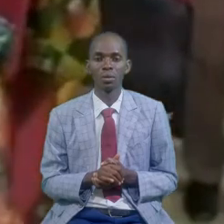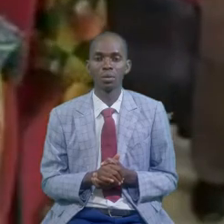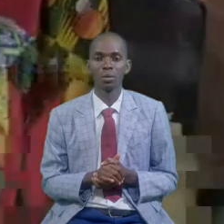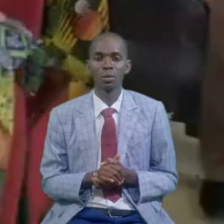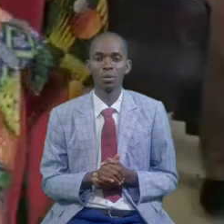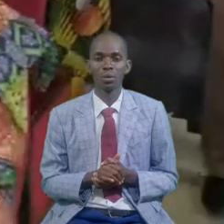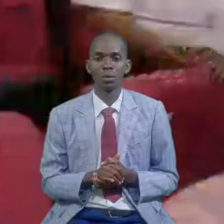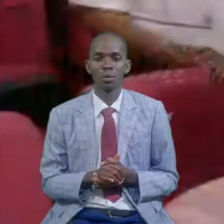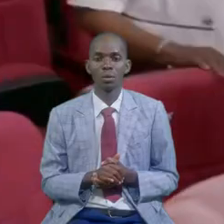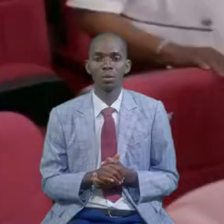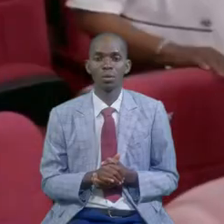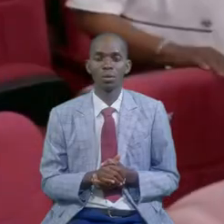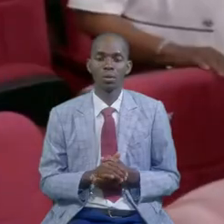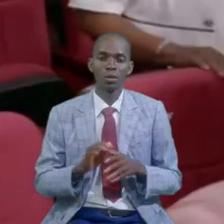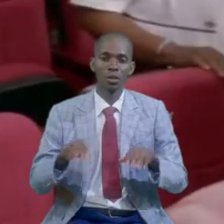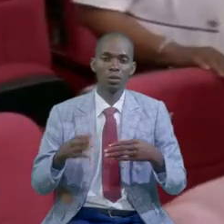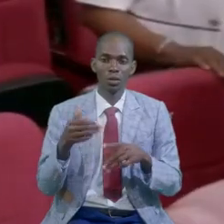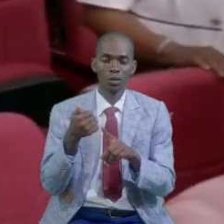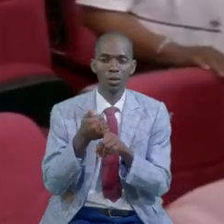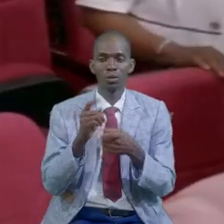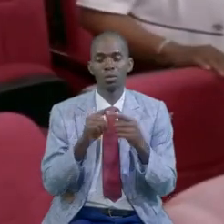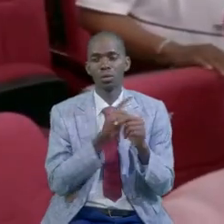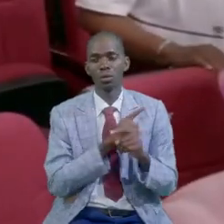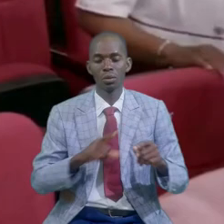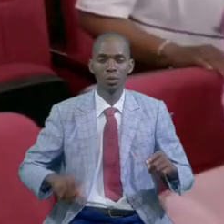Give yourself to the Lord.